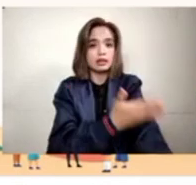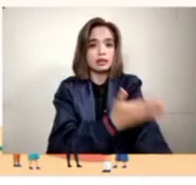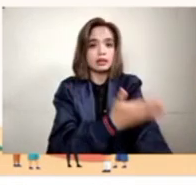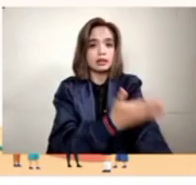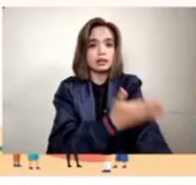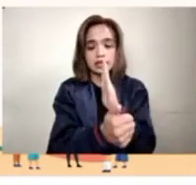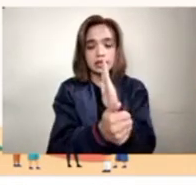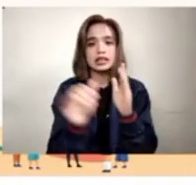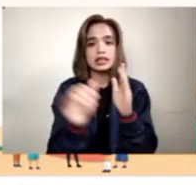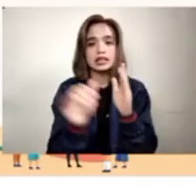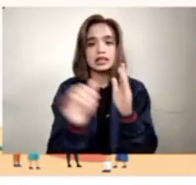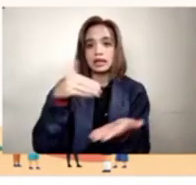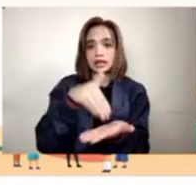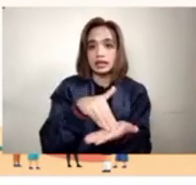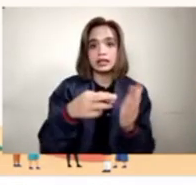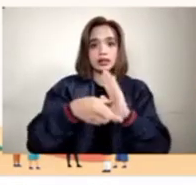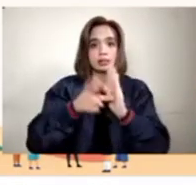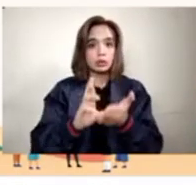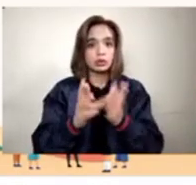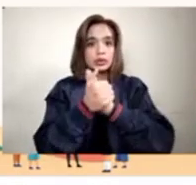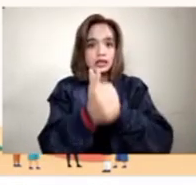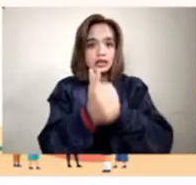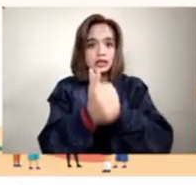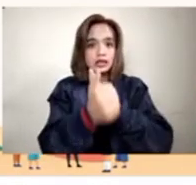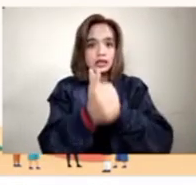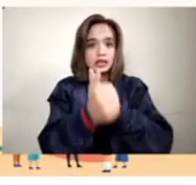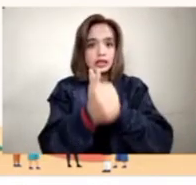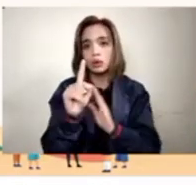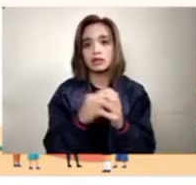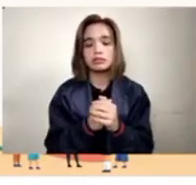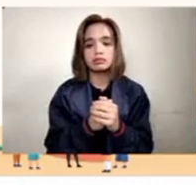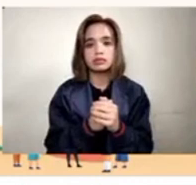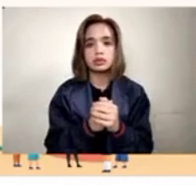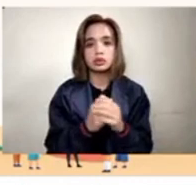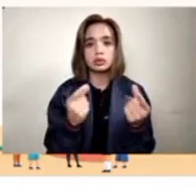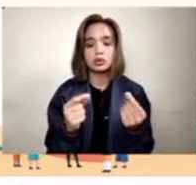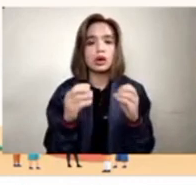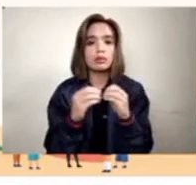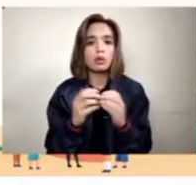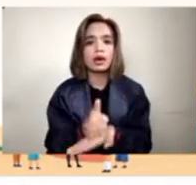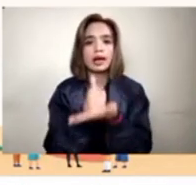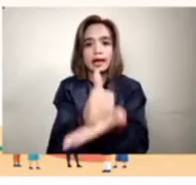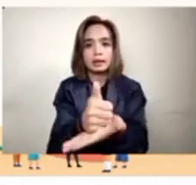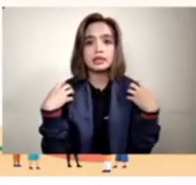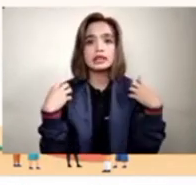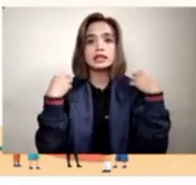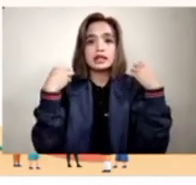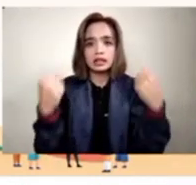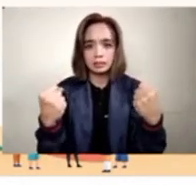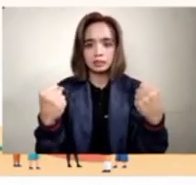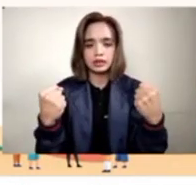teachers' upskilling and reskilling, the main program of DepEd is the NAEP transformation, which seeks